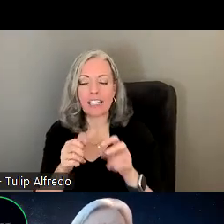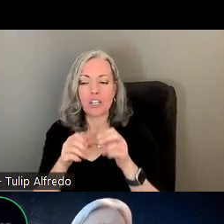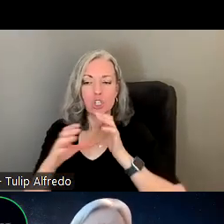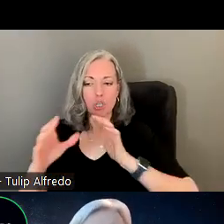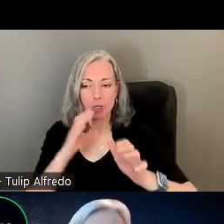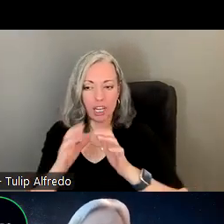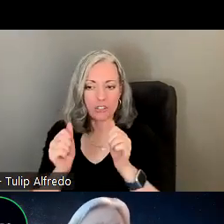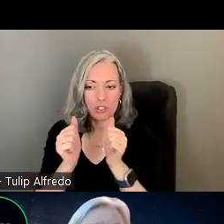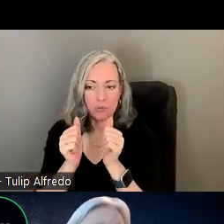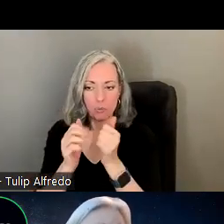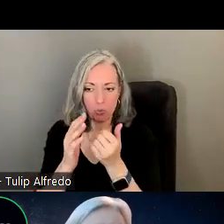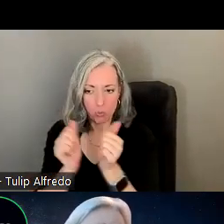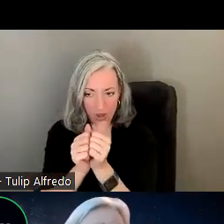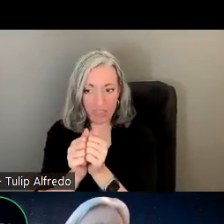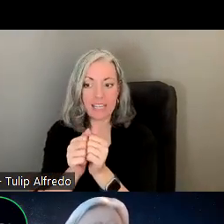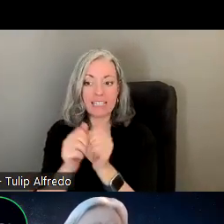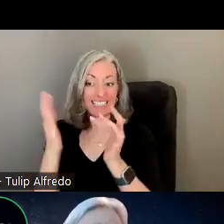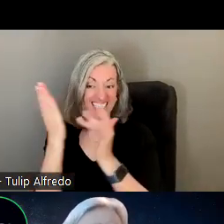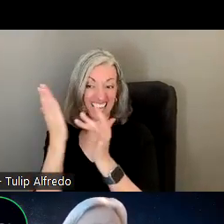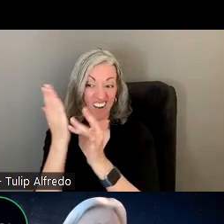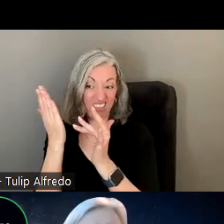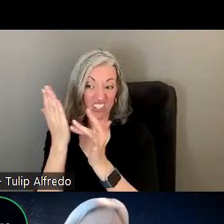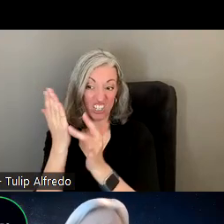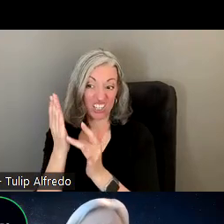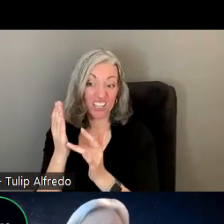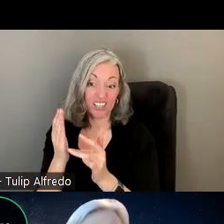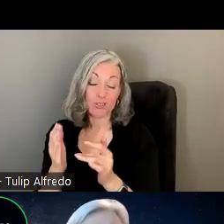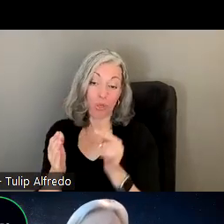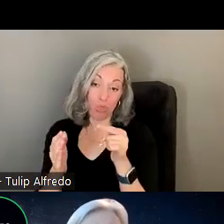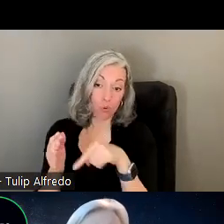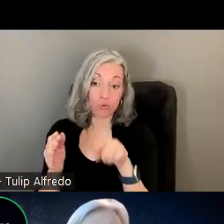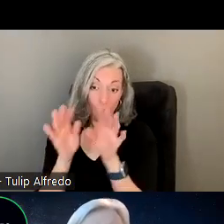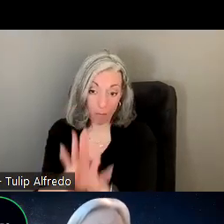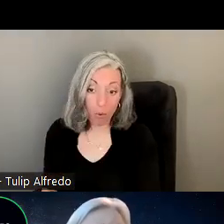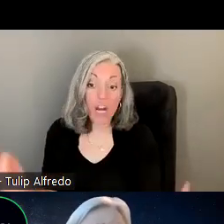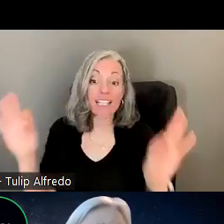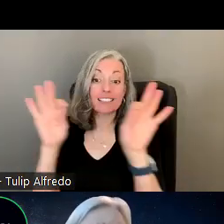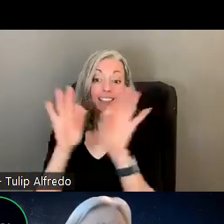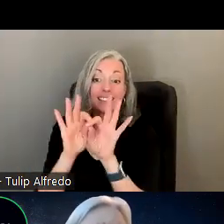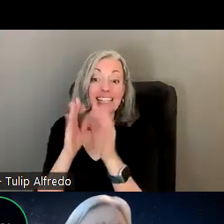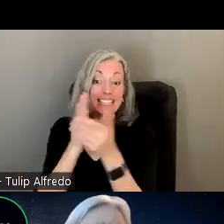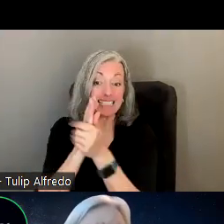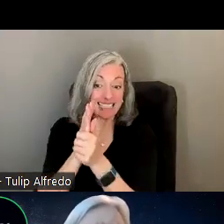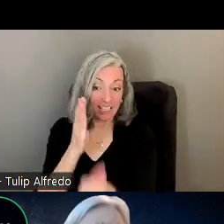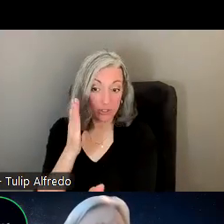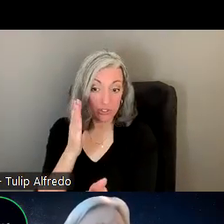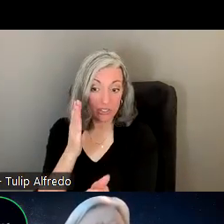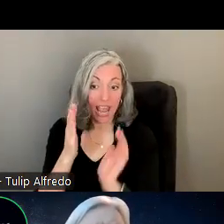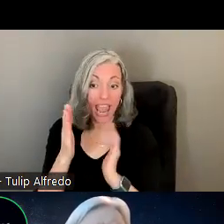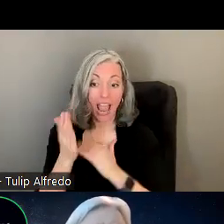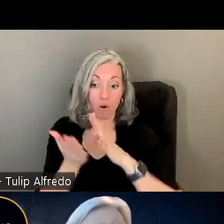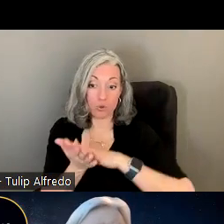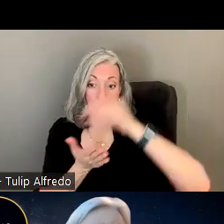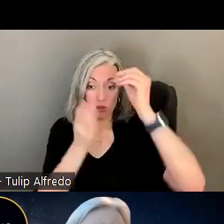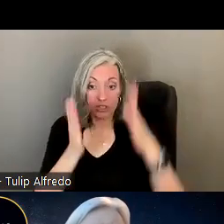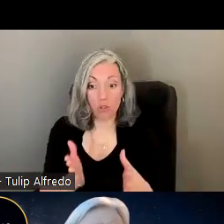communications through technology. So these are kind of vital skills that our students learn in